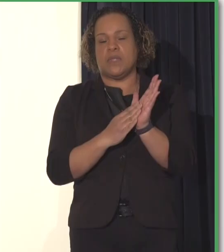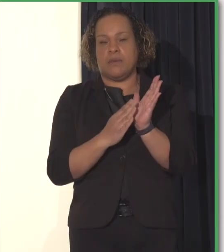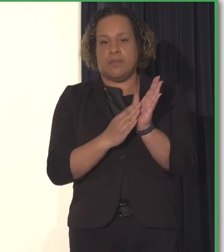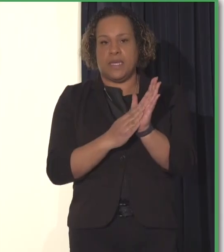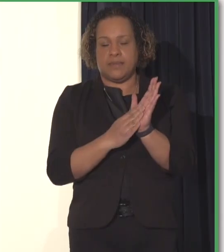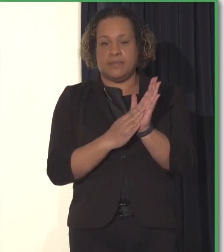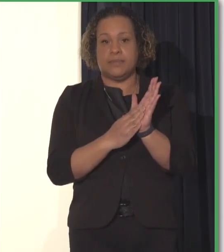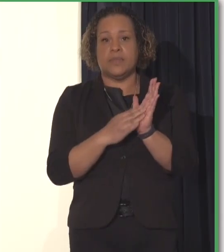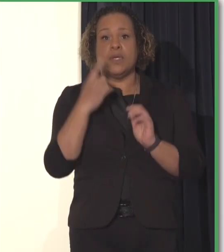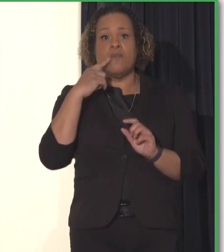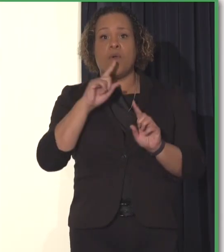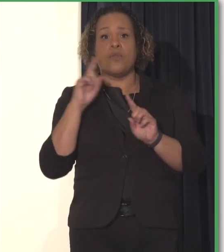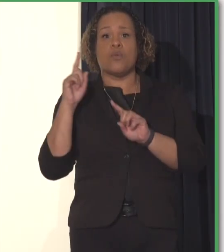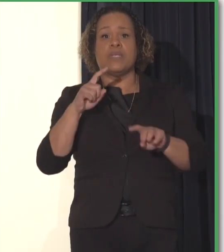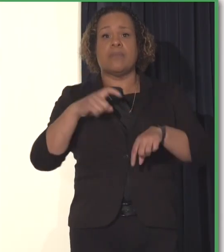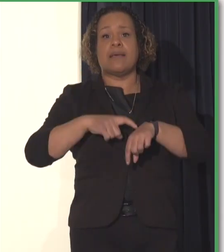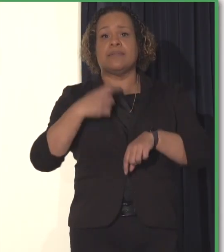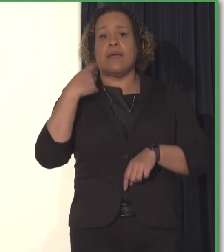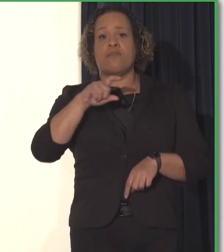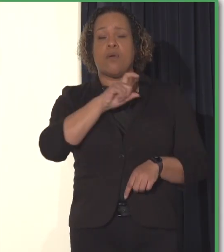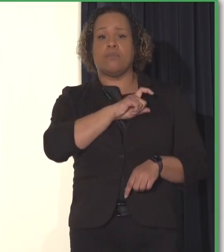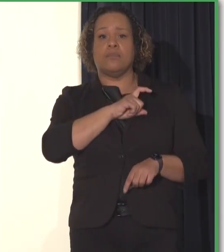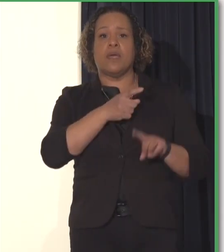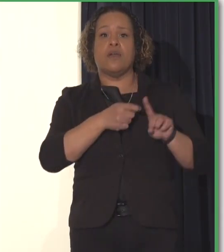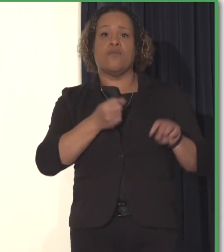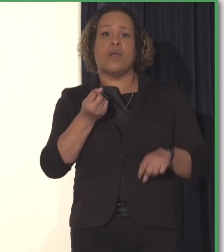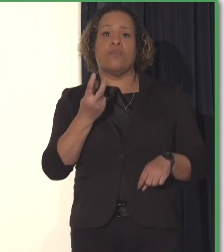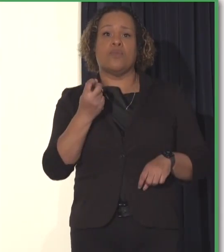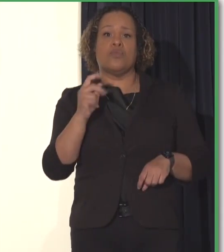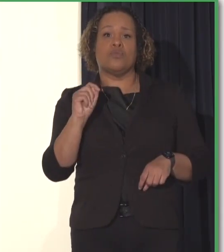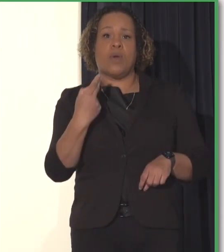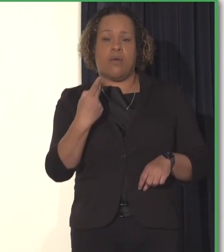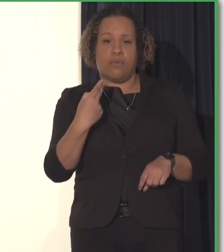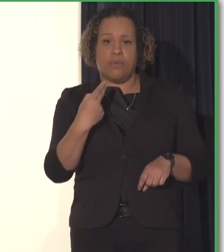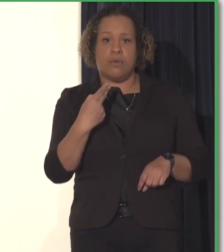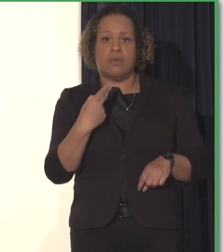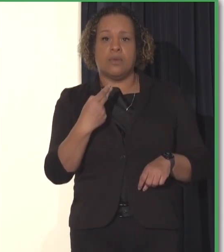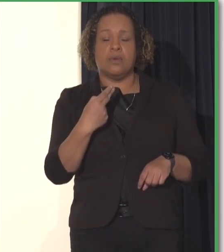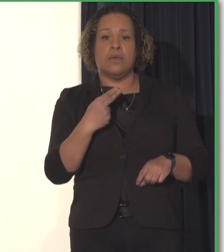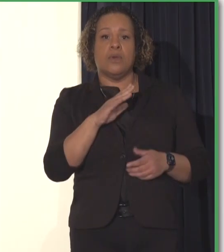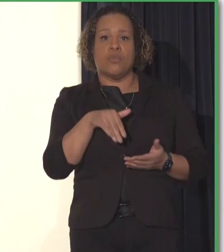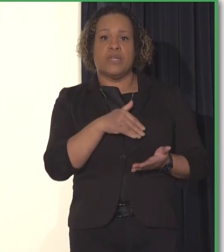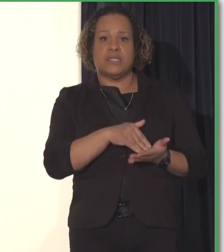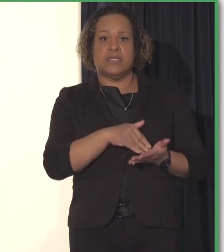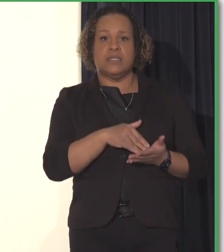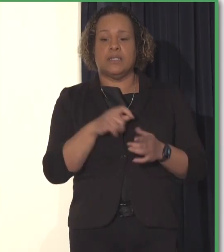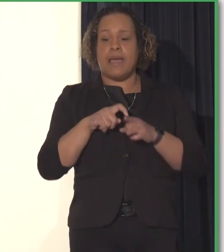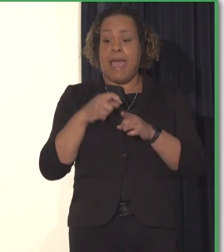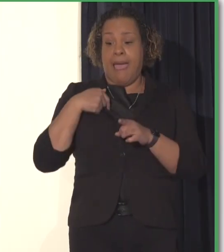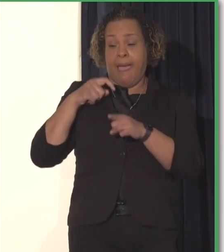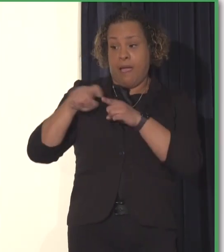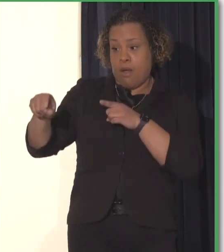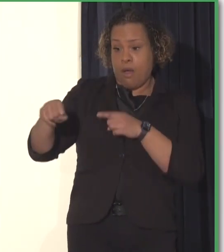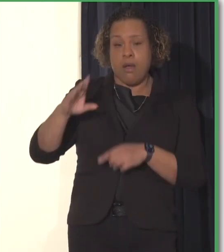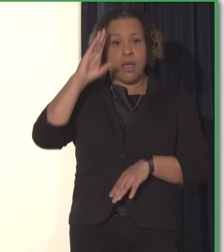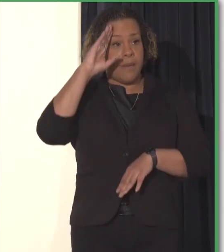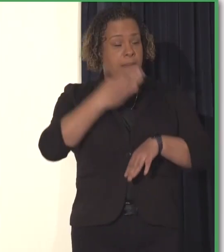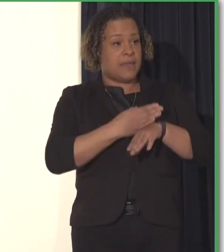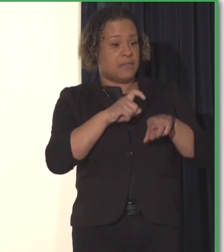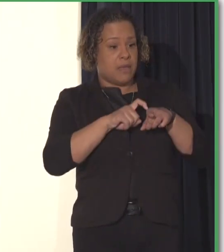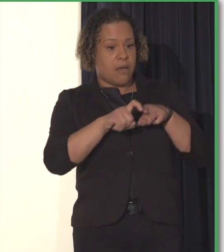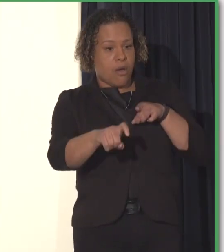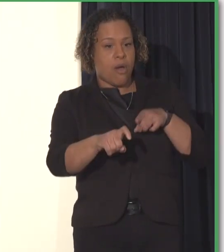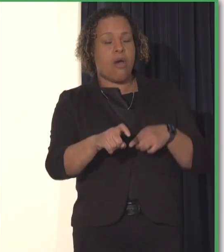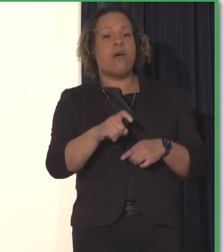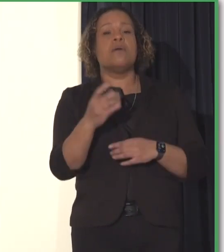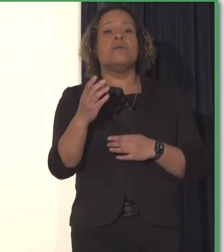the response time for the officers from the 12th precinct. I called them, and my son called them Sunday morning